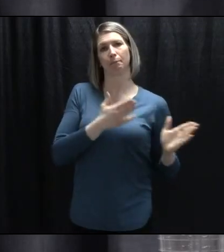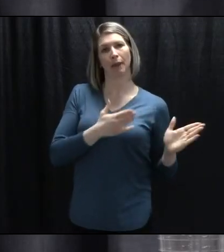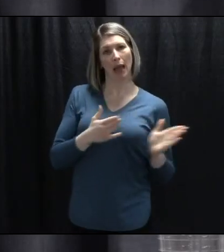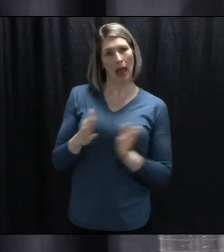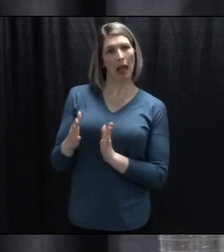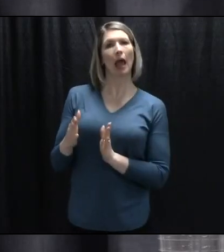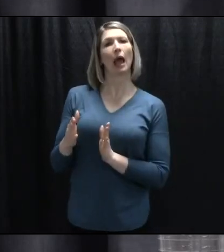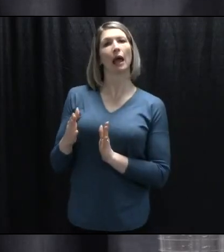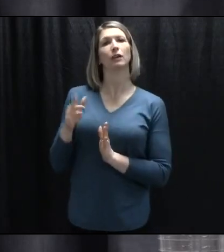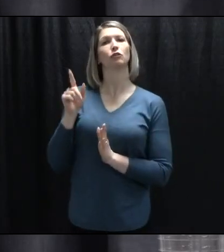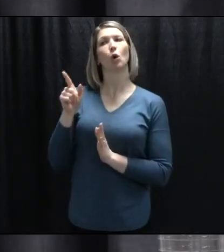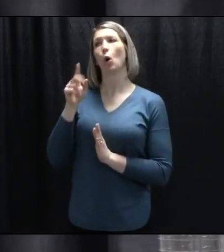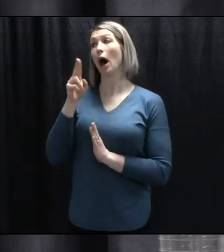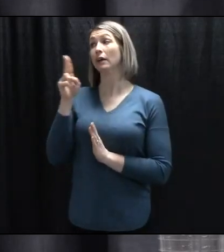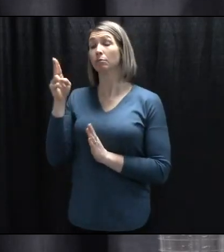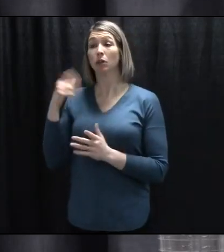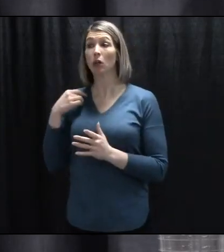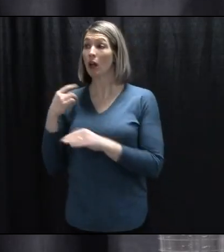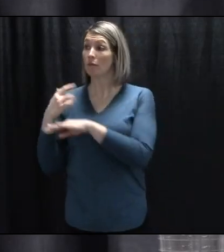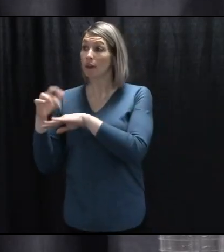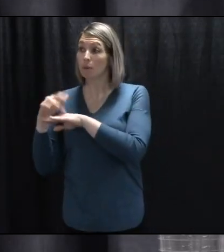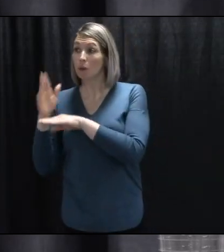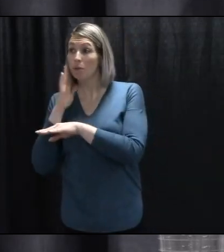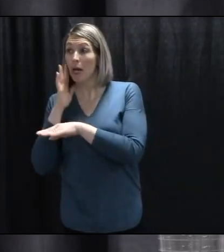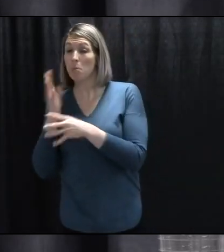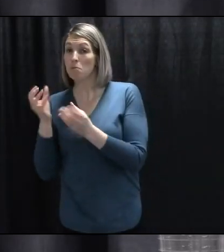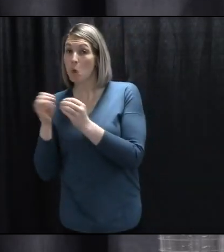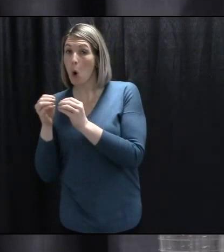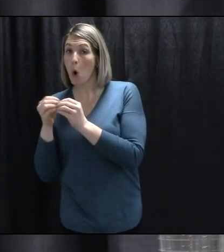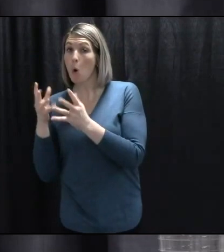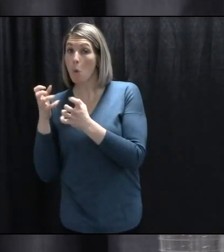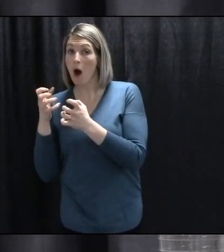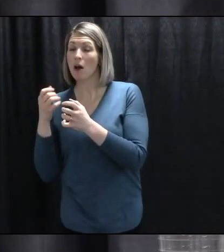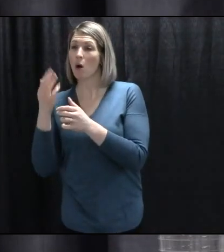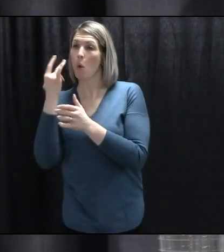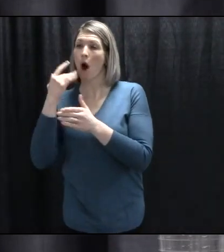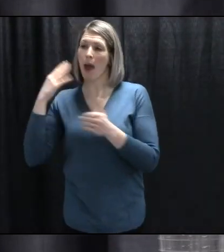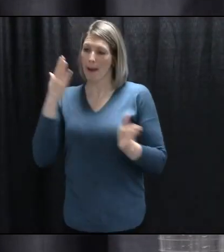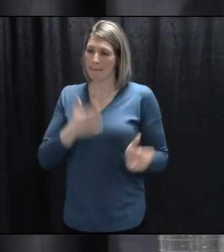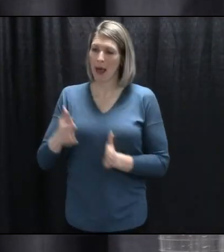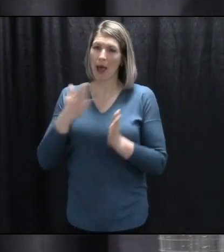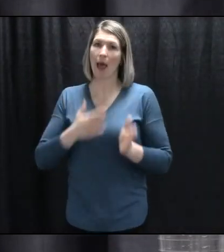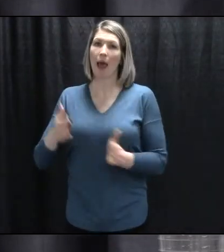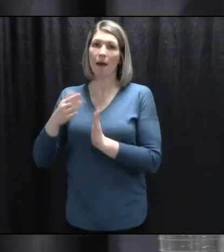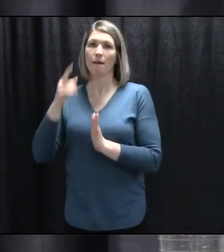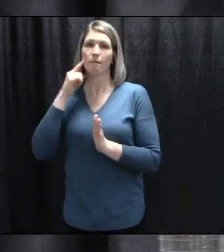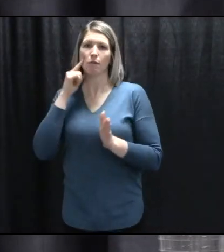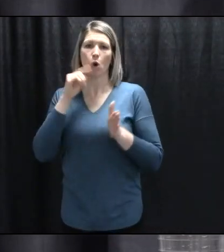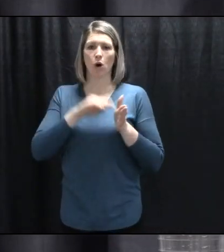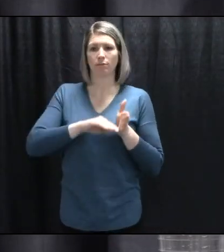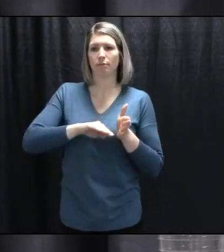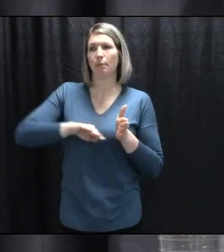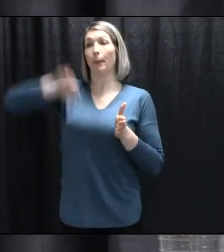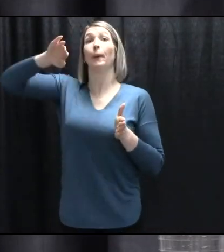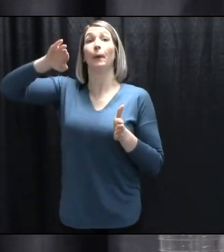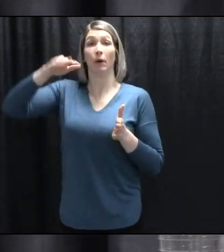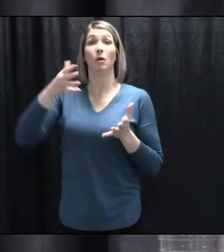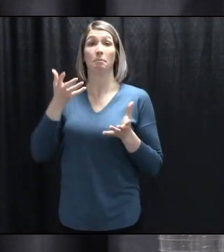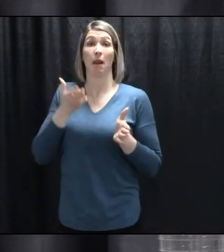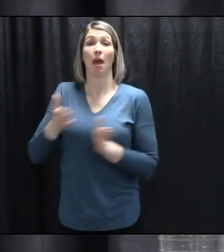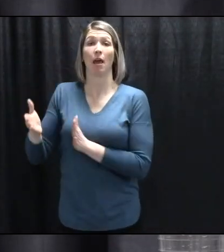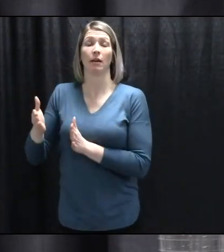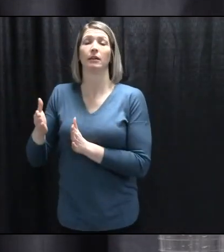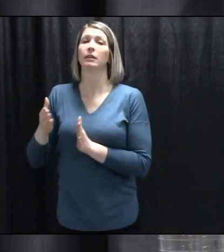those individuals that we expect in the coming weeks or so with COVID-19. So what will